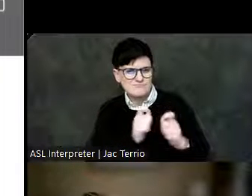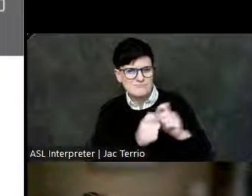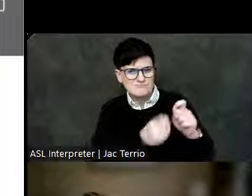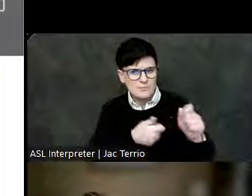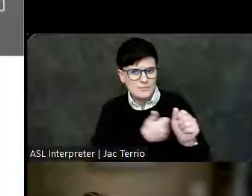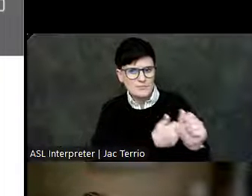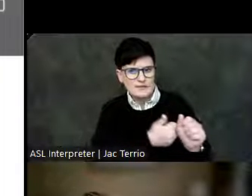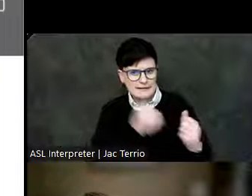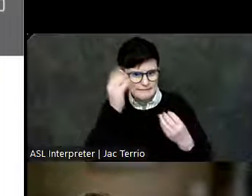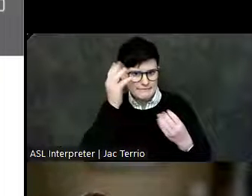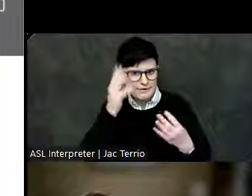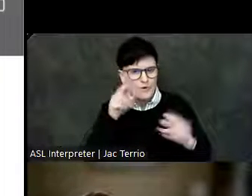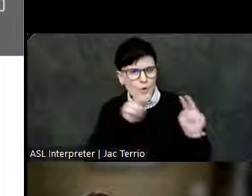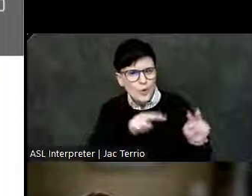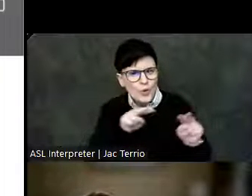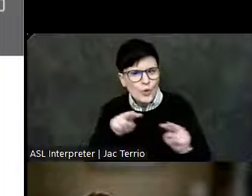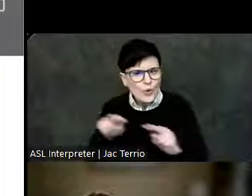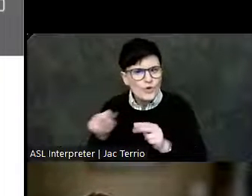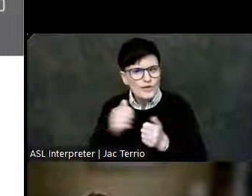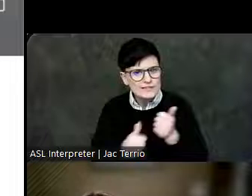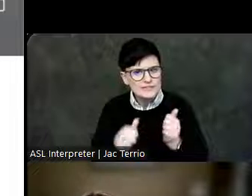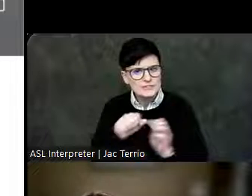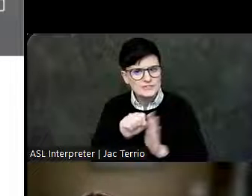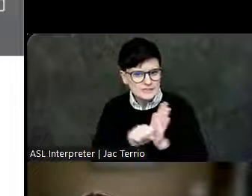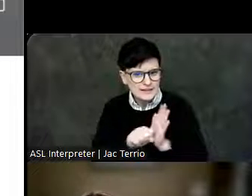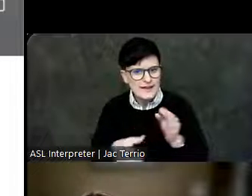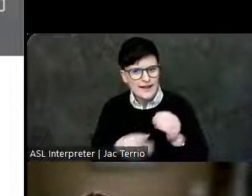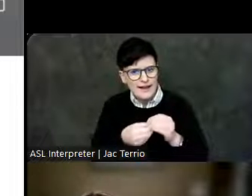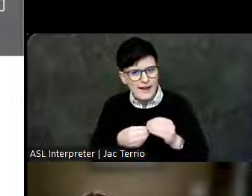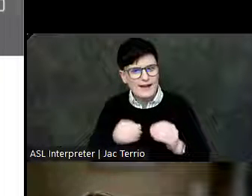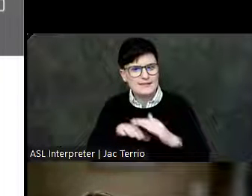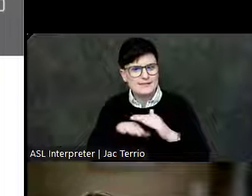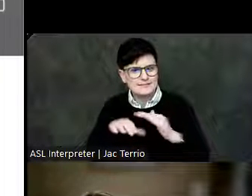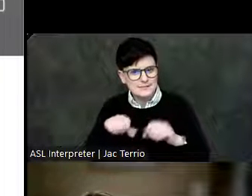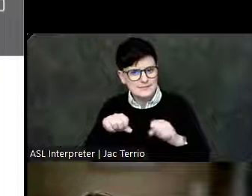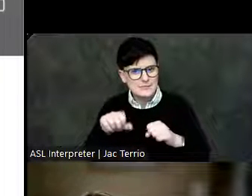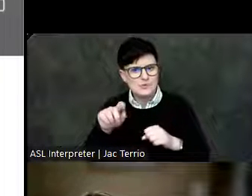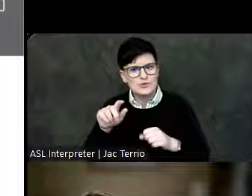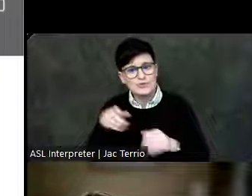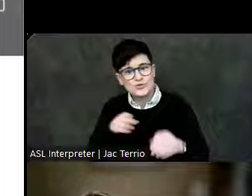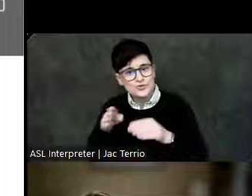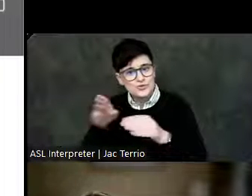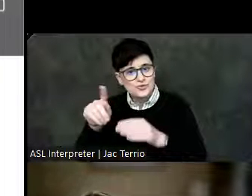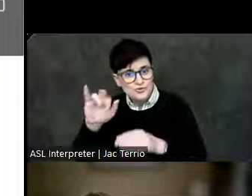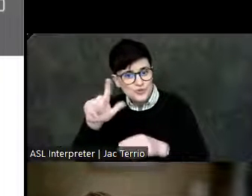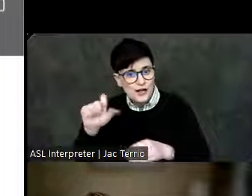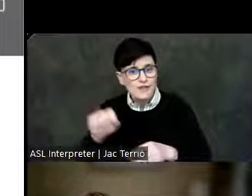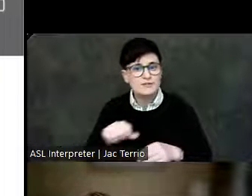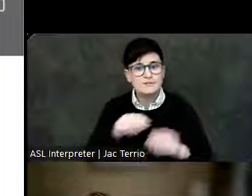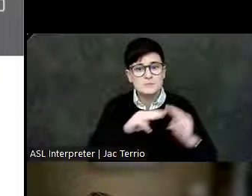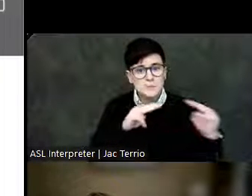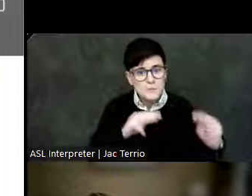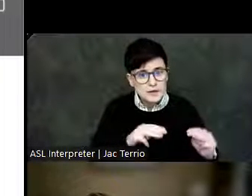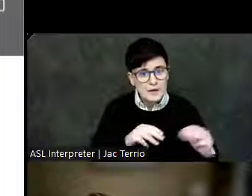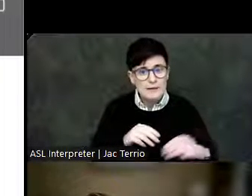state and add accessible trails, museums, any other. Yeah,